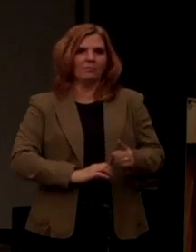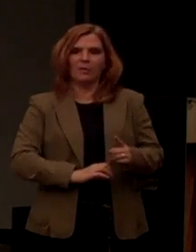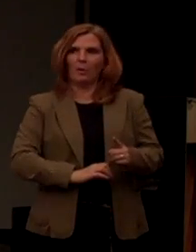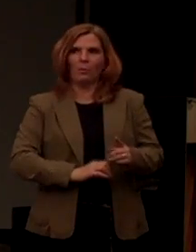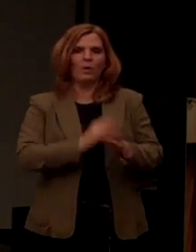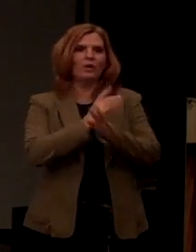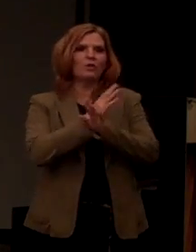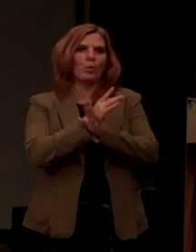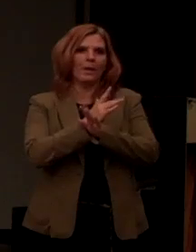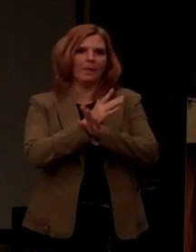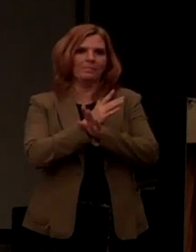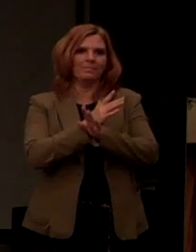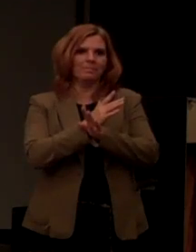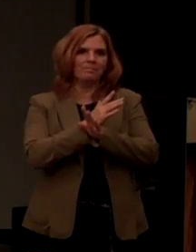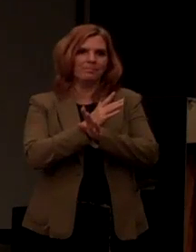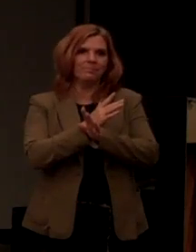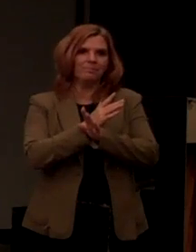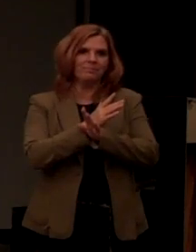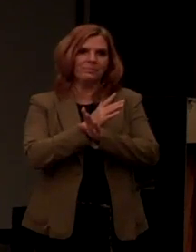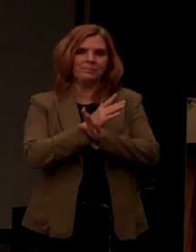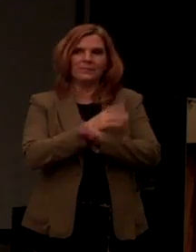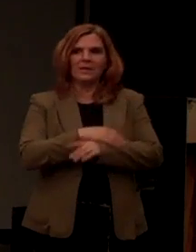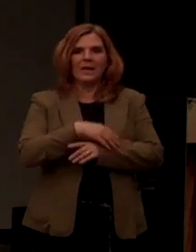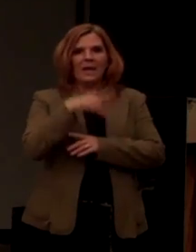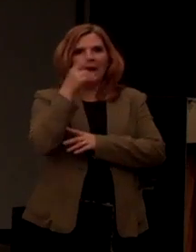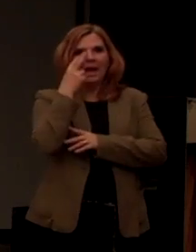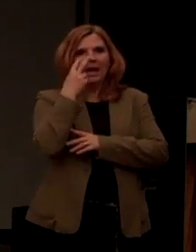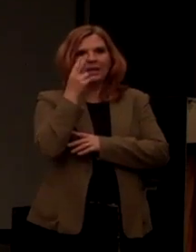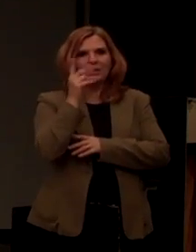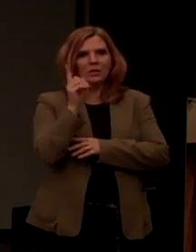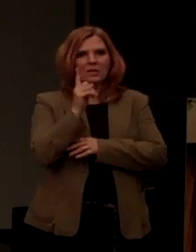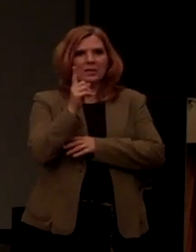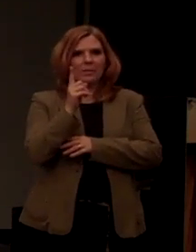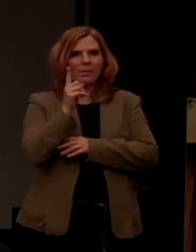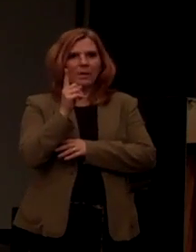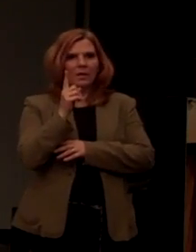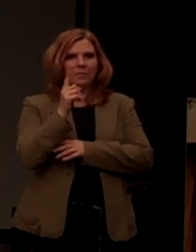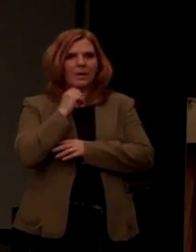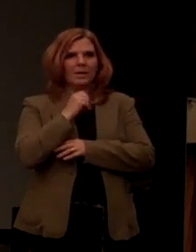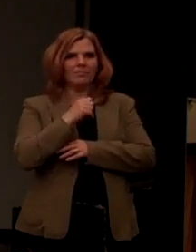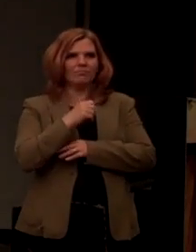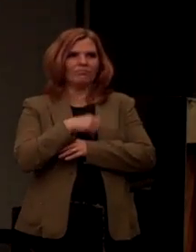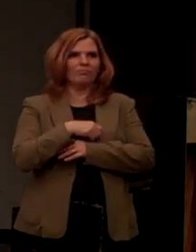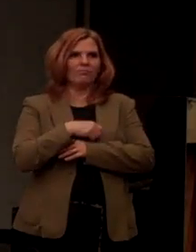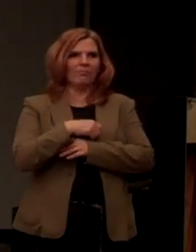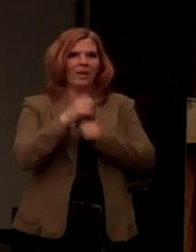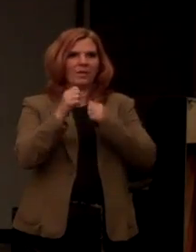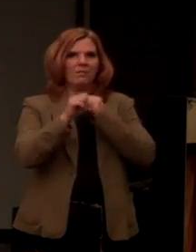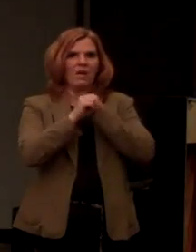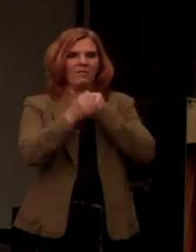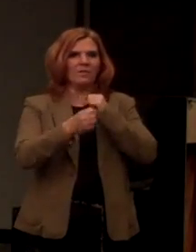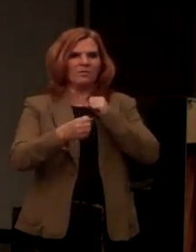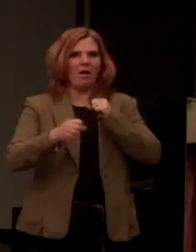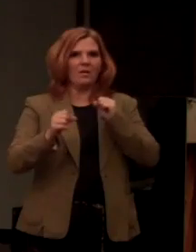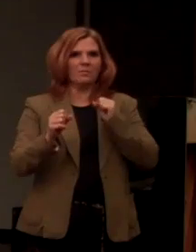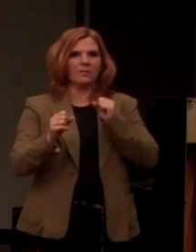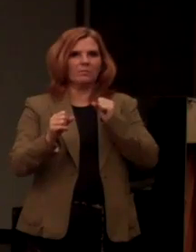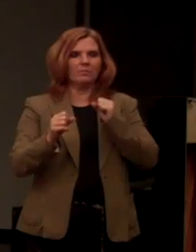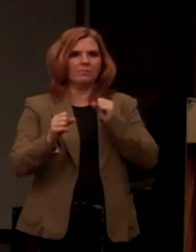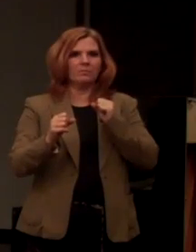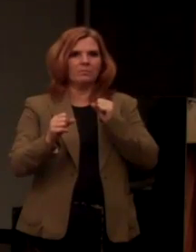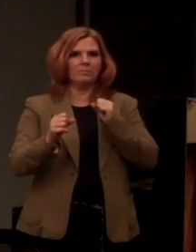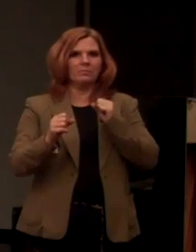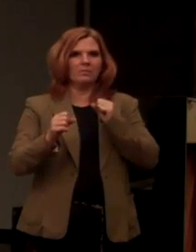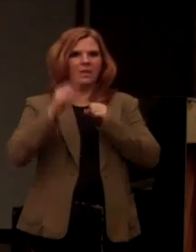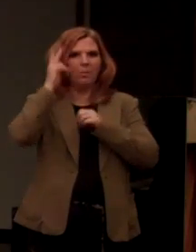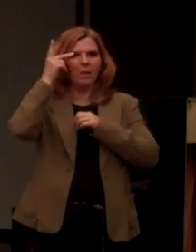Luxembourg. Okay? I saw somebody running a political ad which I thought was kind